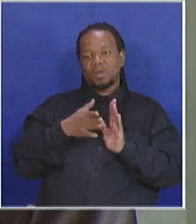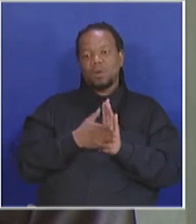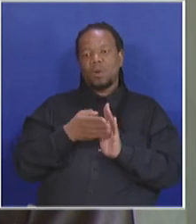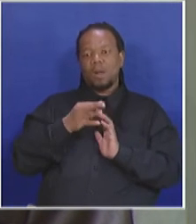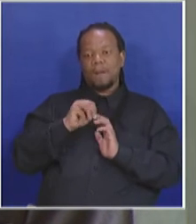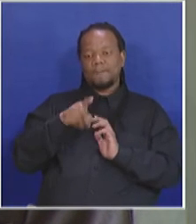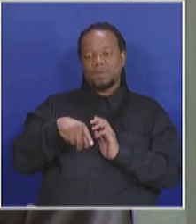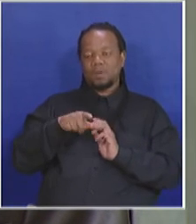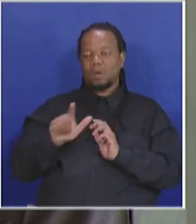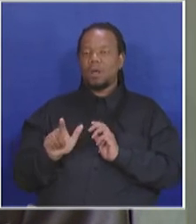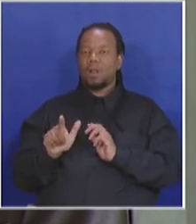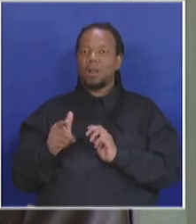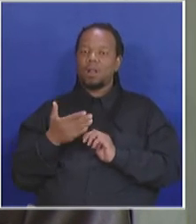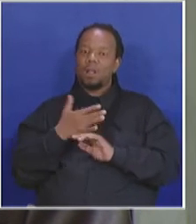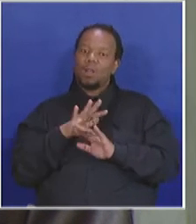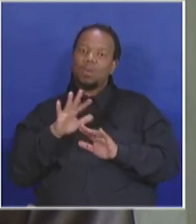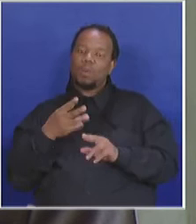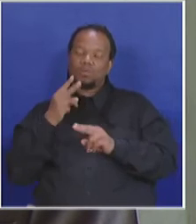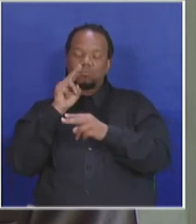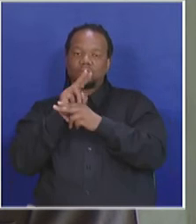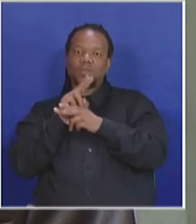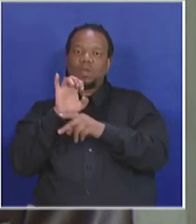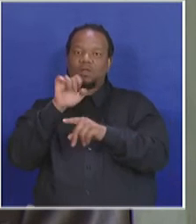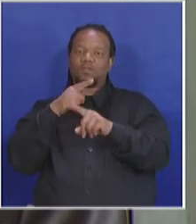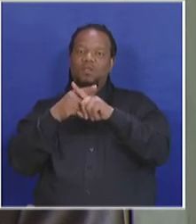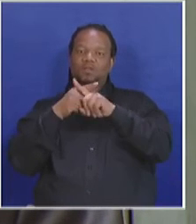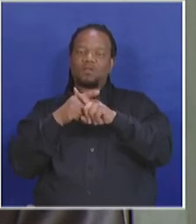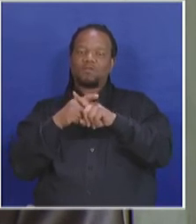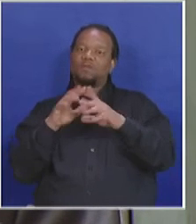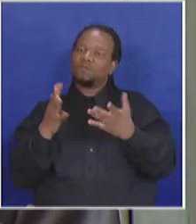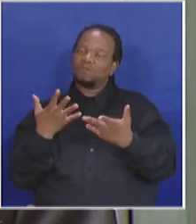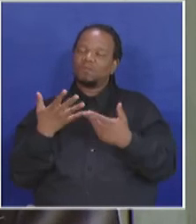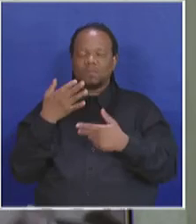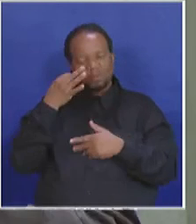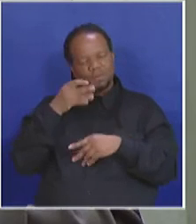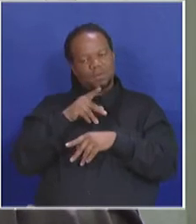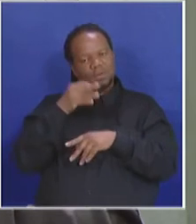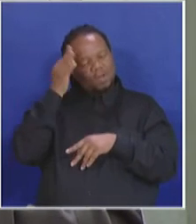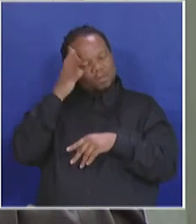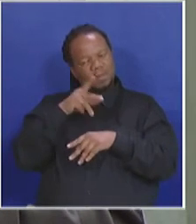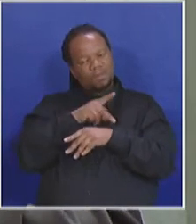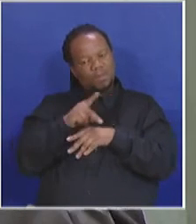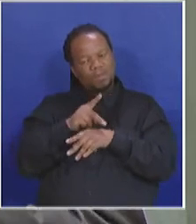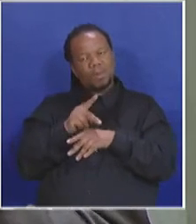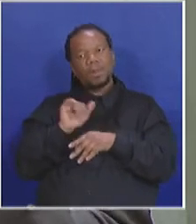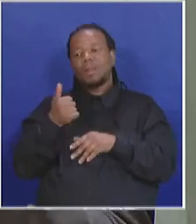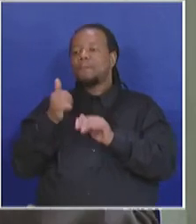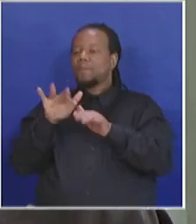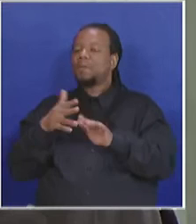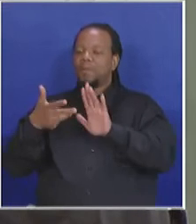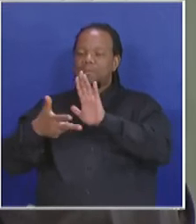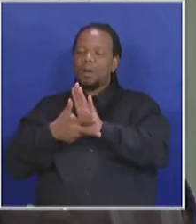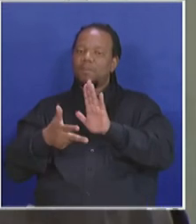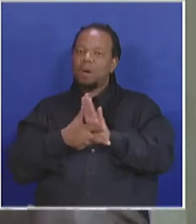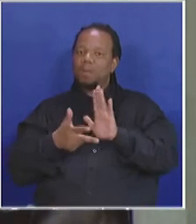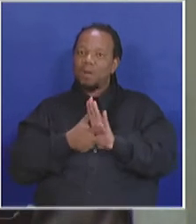perform oversight over the executive. Furthermore, plans of the government are approved by us as parliament and